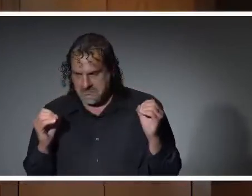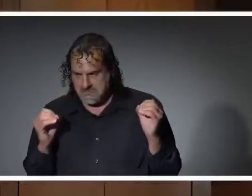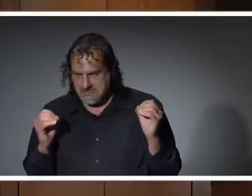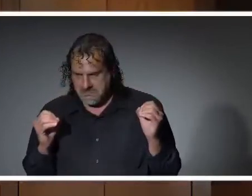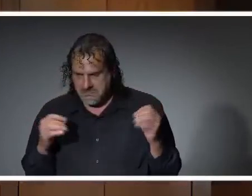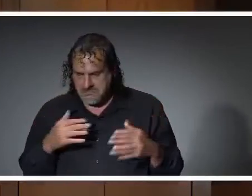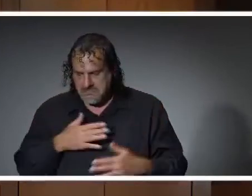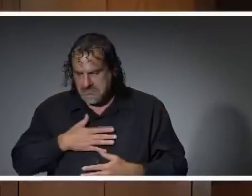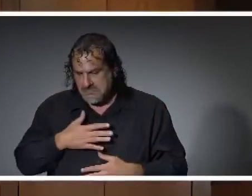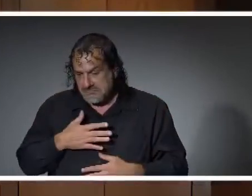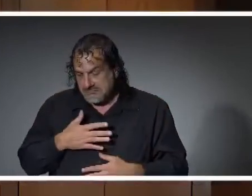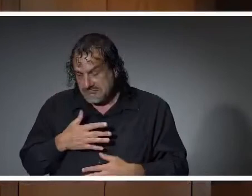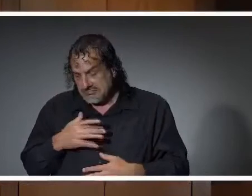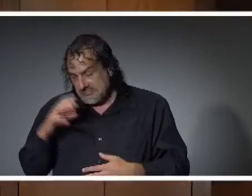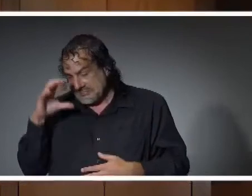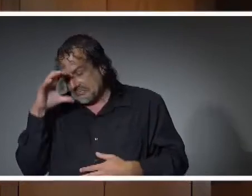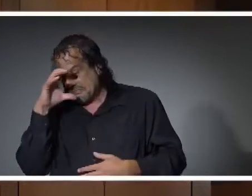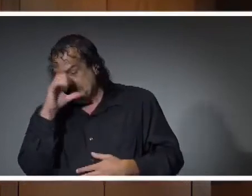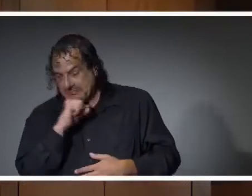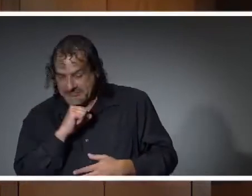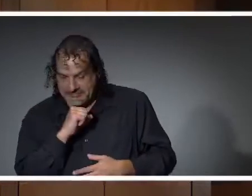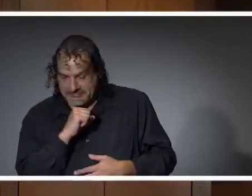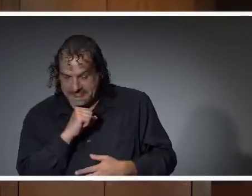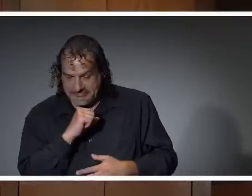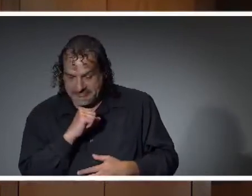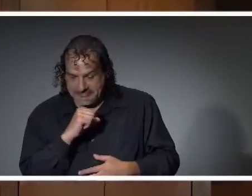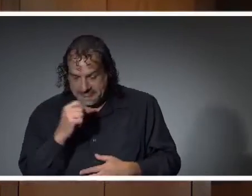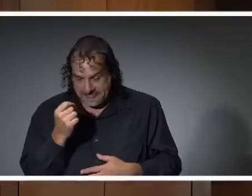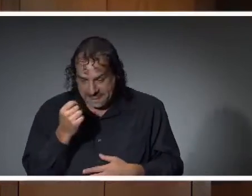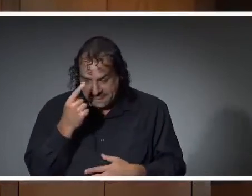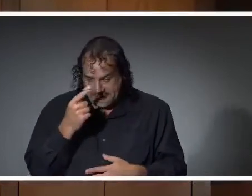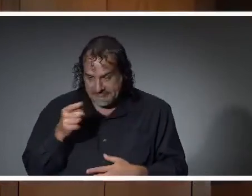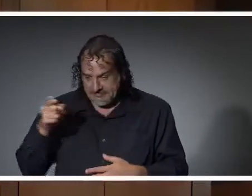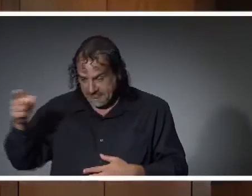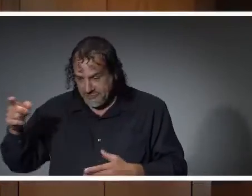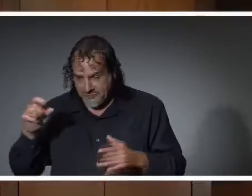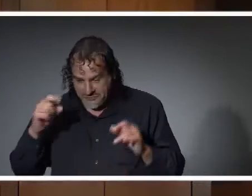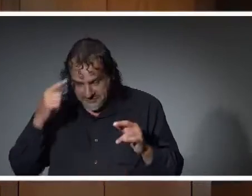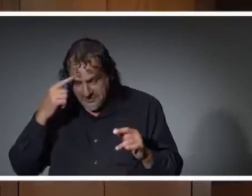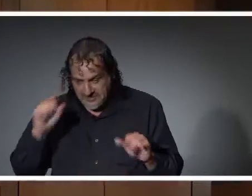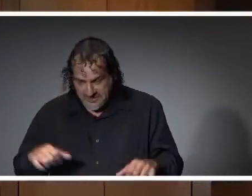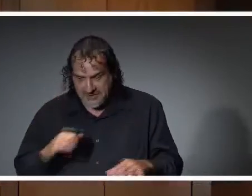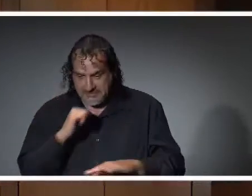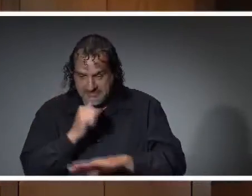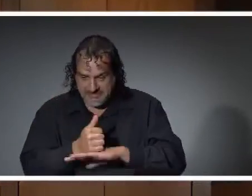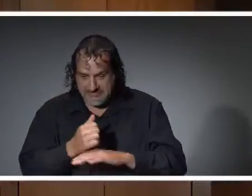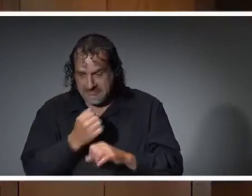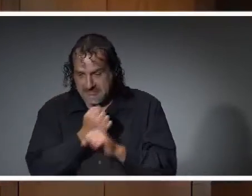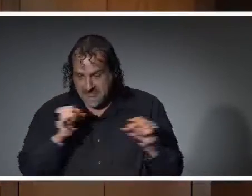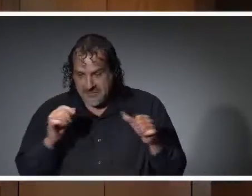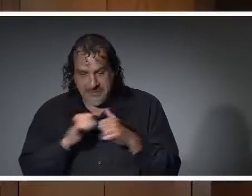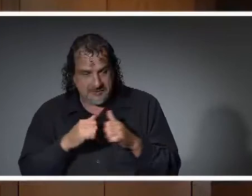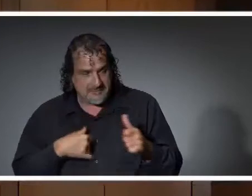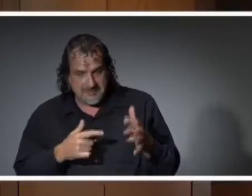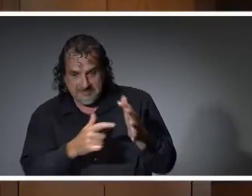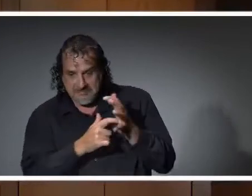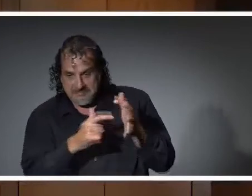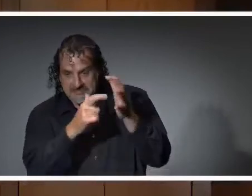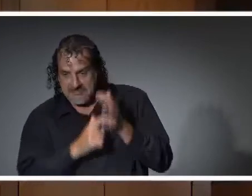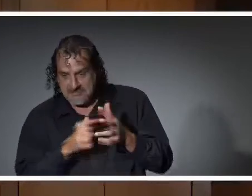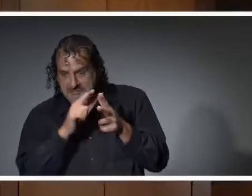I guess, and I understand you believe it can be done safely, but if there's no requirements